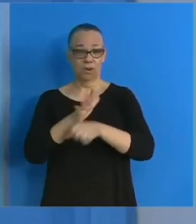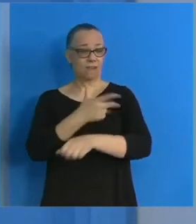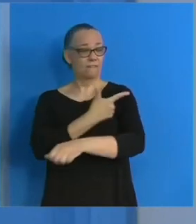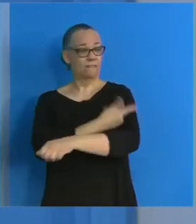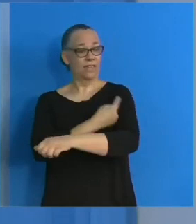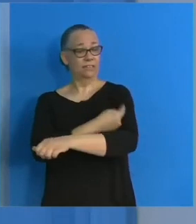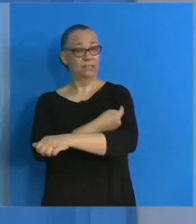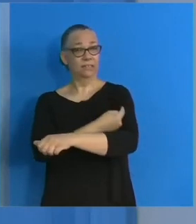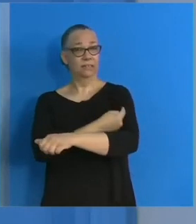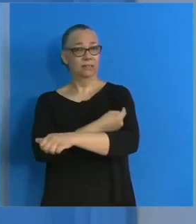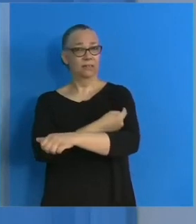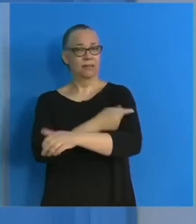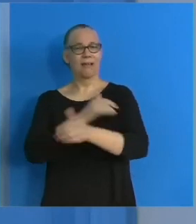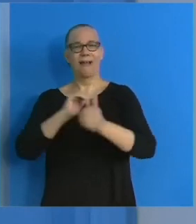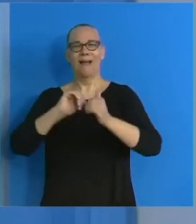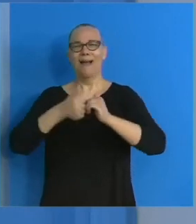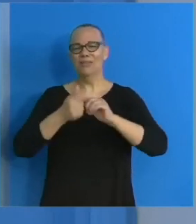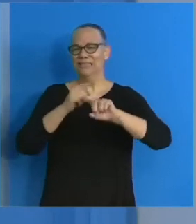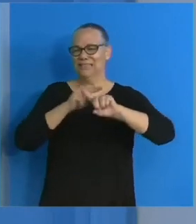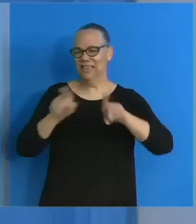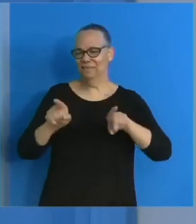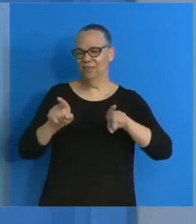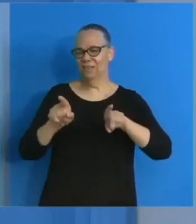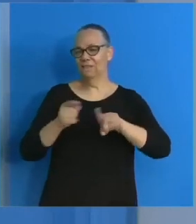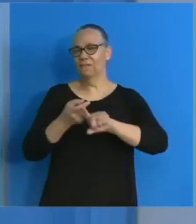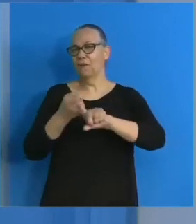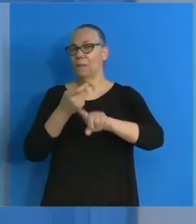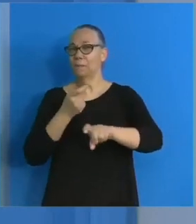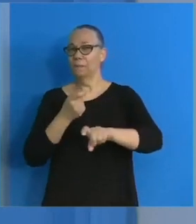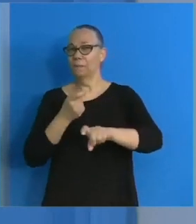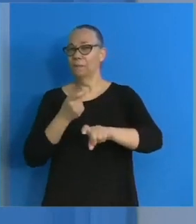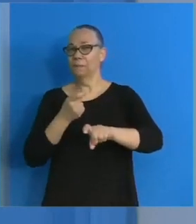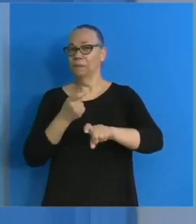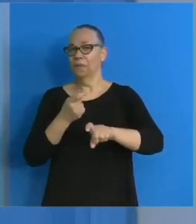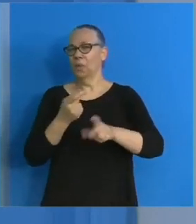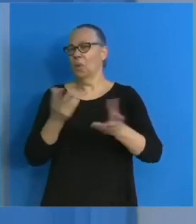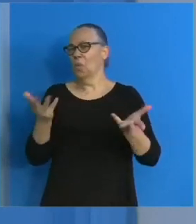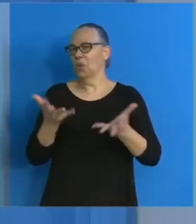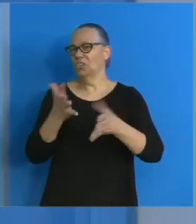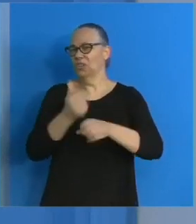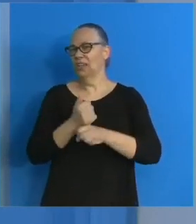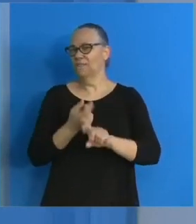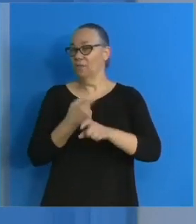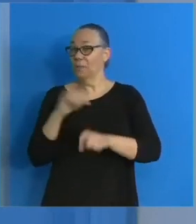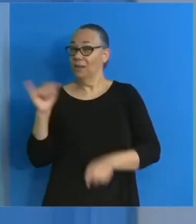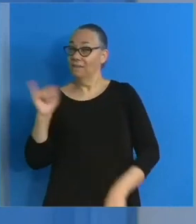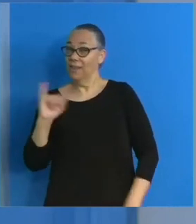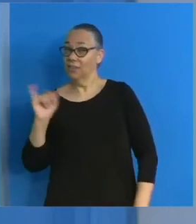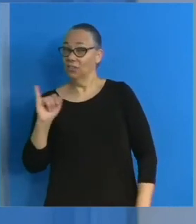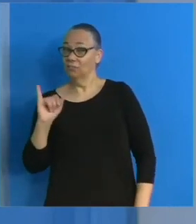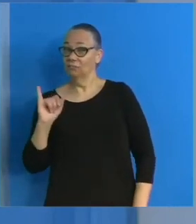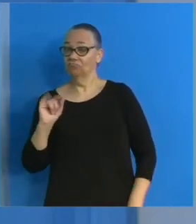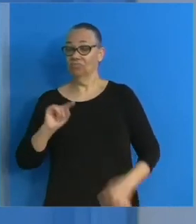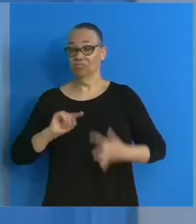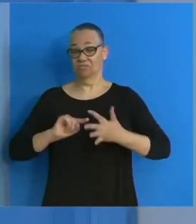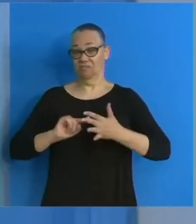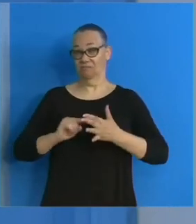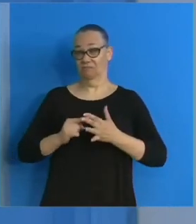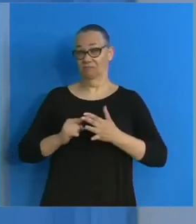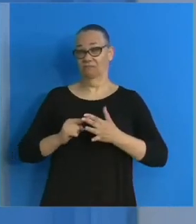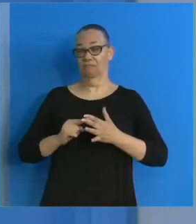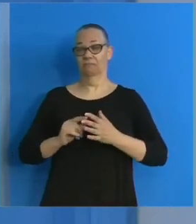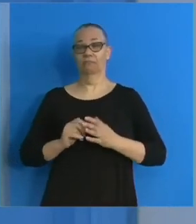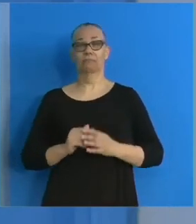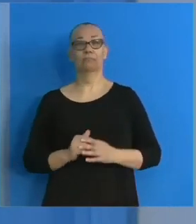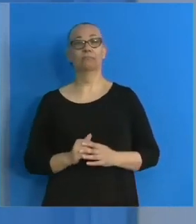vaccines and how they differ from that you get from an infection. To start with, I'd